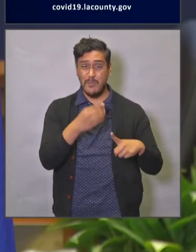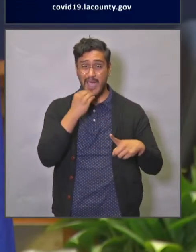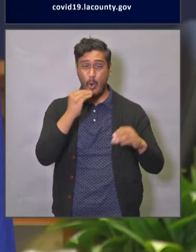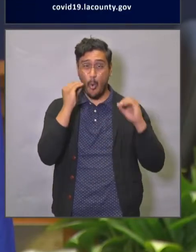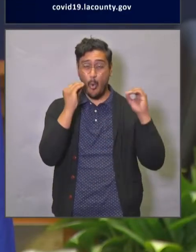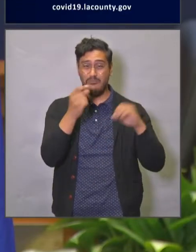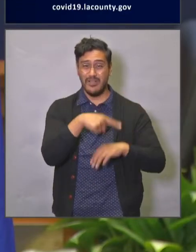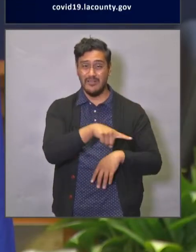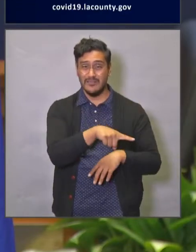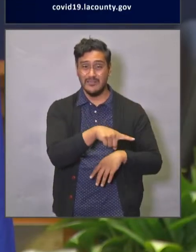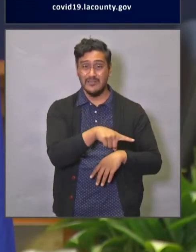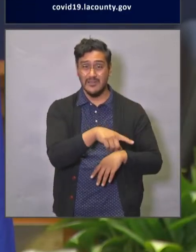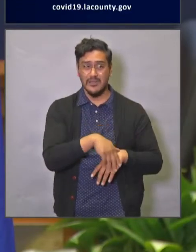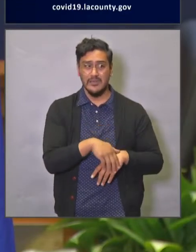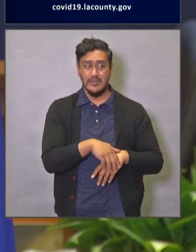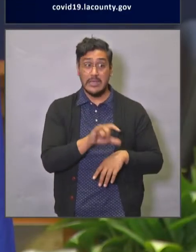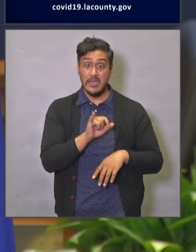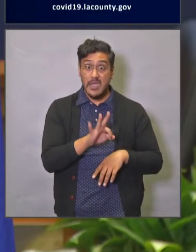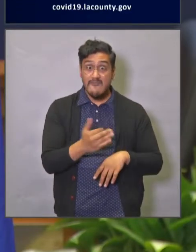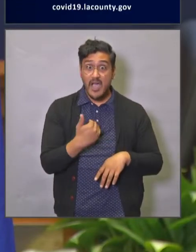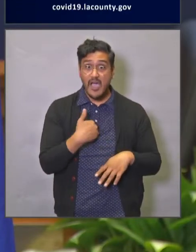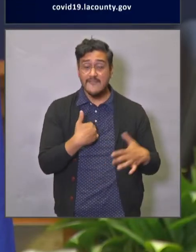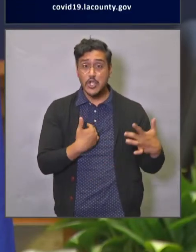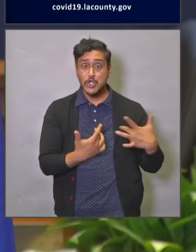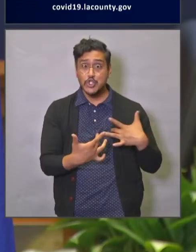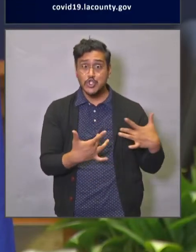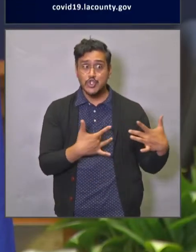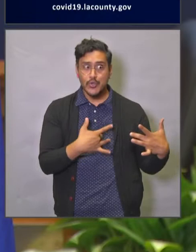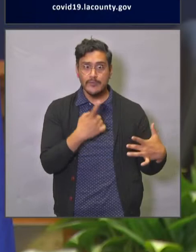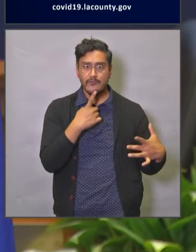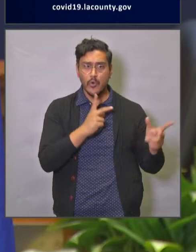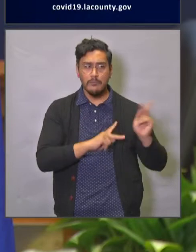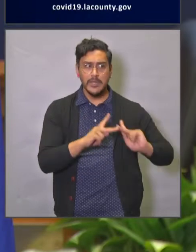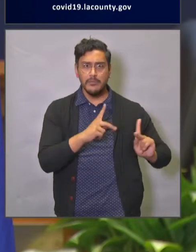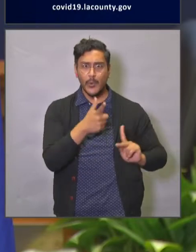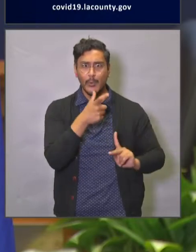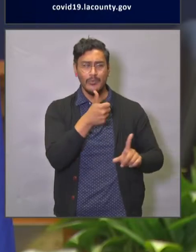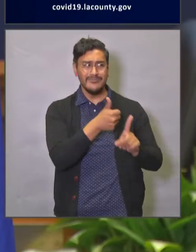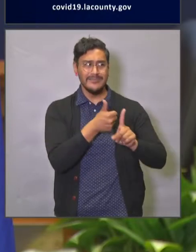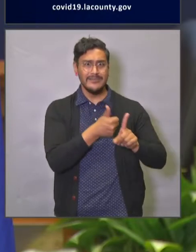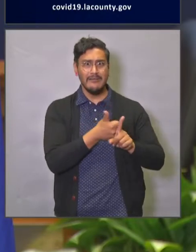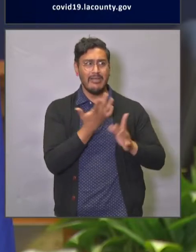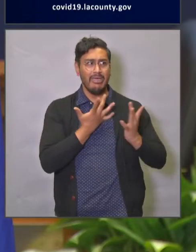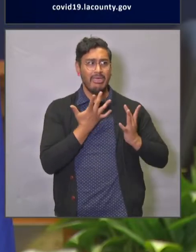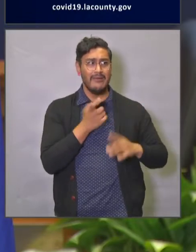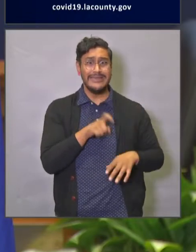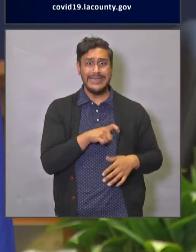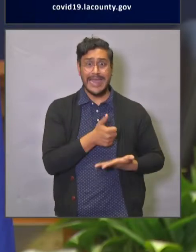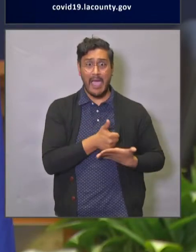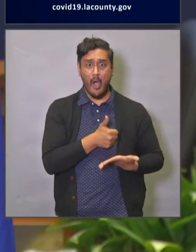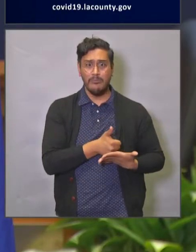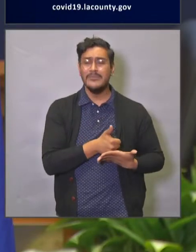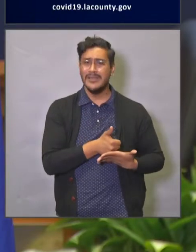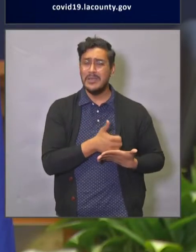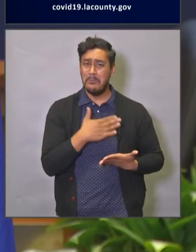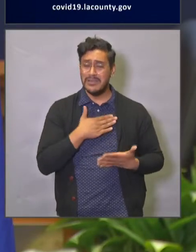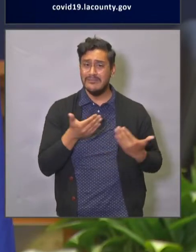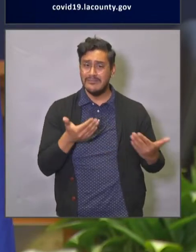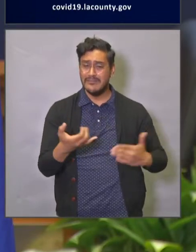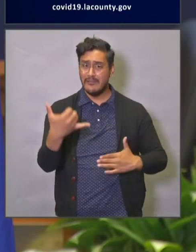individuals, and if there are concerns of people that might need help and you see them out on the street, please don't hesitate to call us